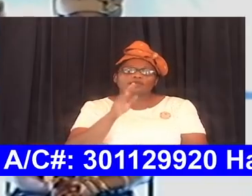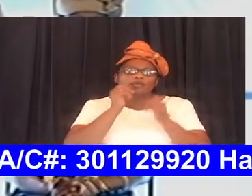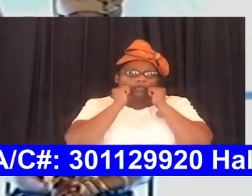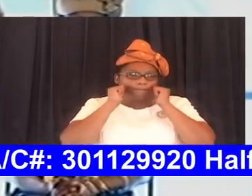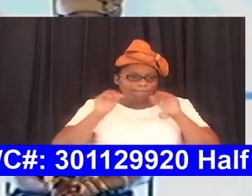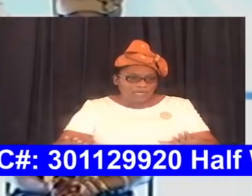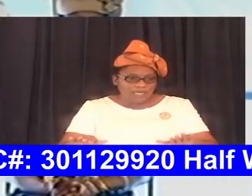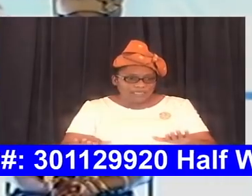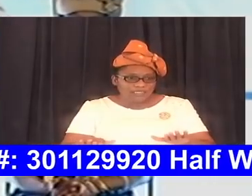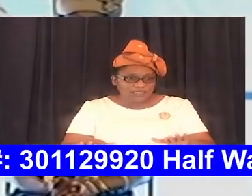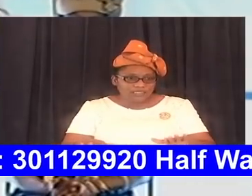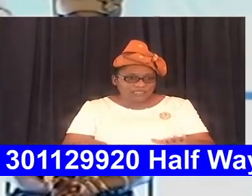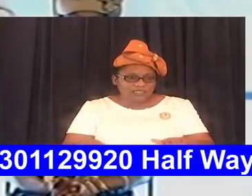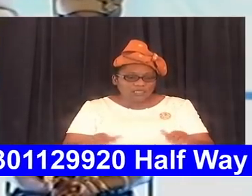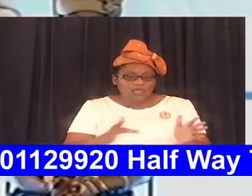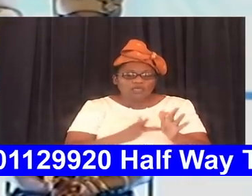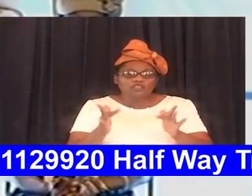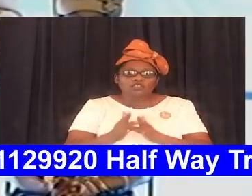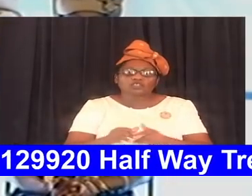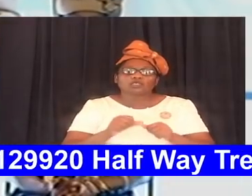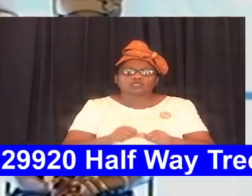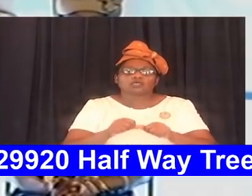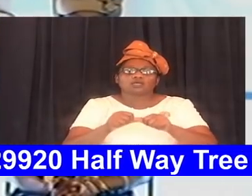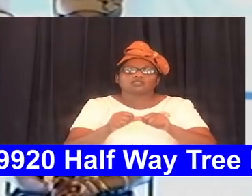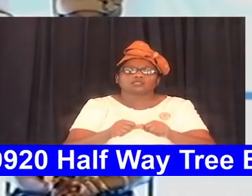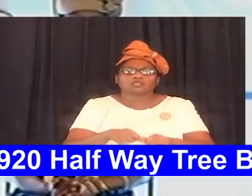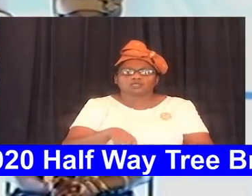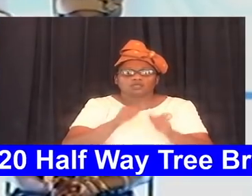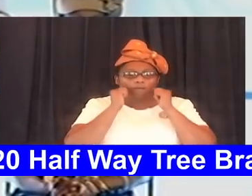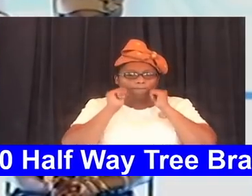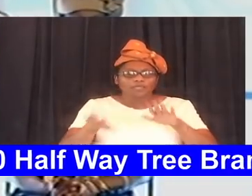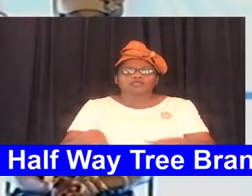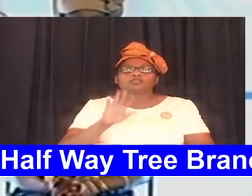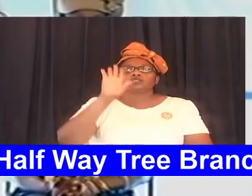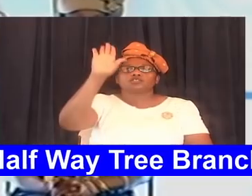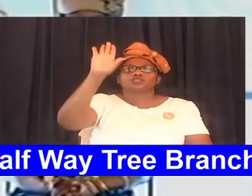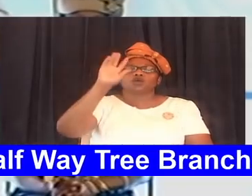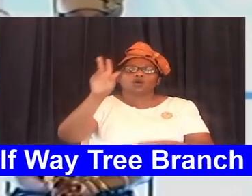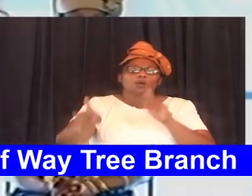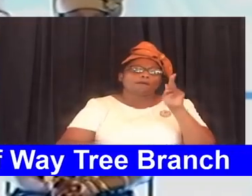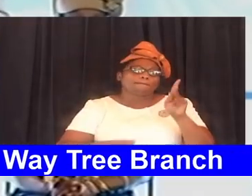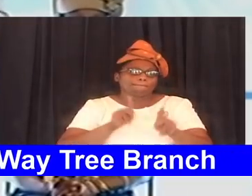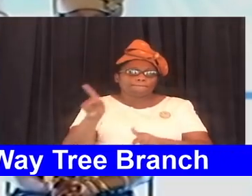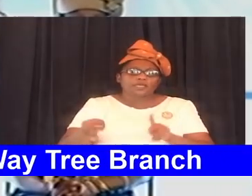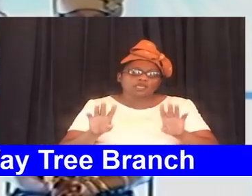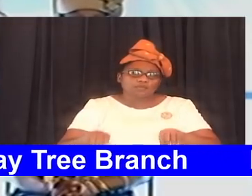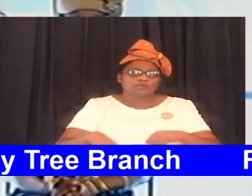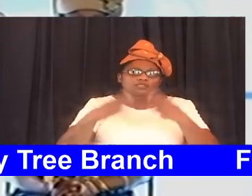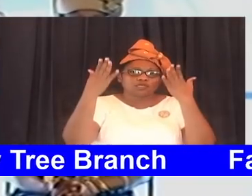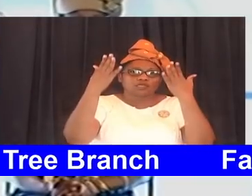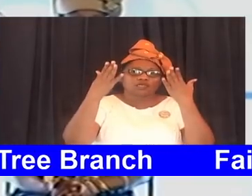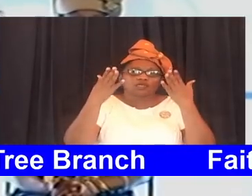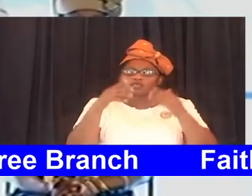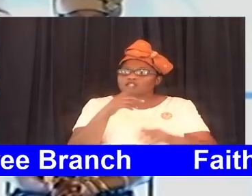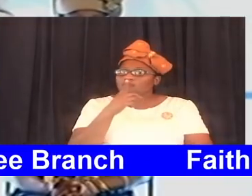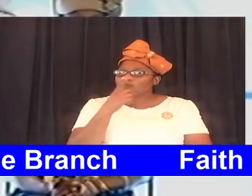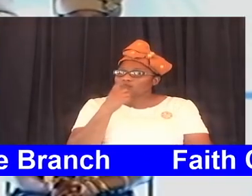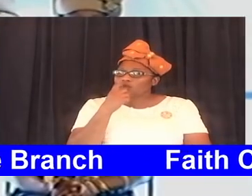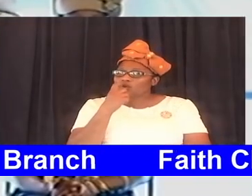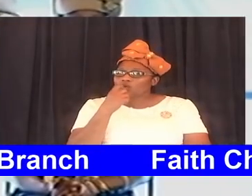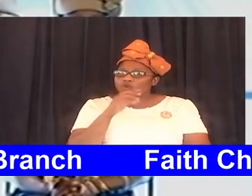bless your people to give. Hallelujah. And those that have not, blessed them the same. We ask all these mercies right